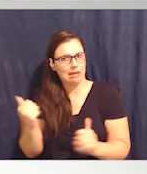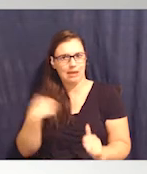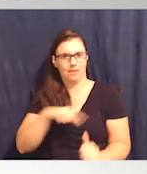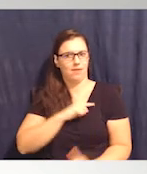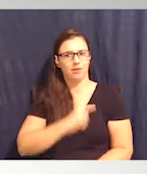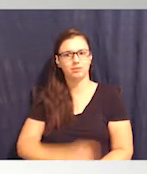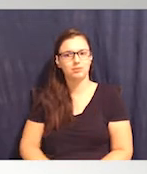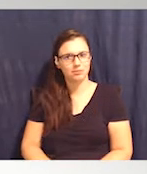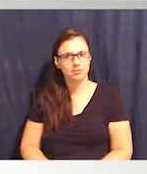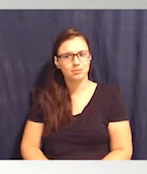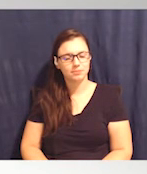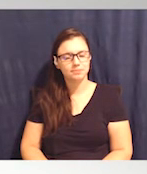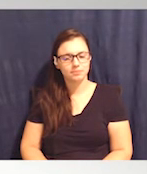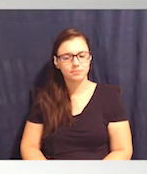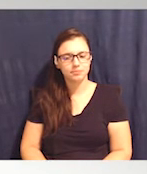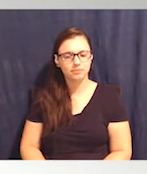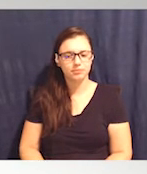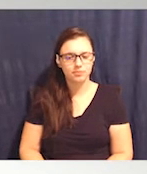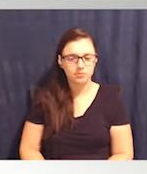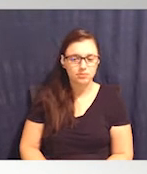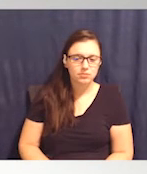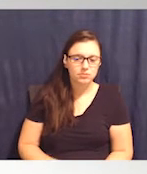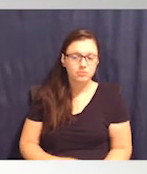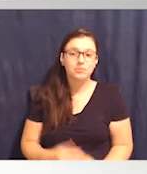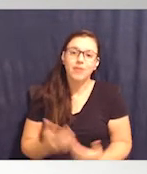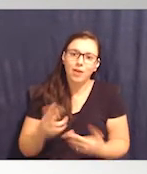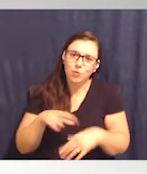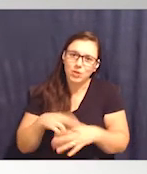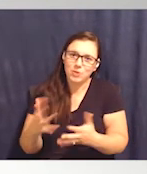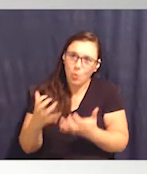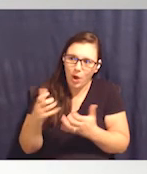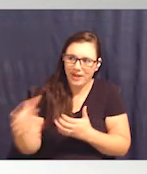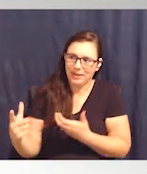Doesn't mean I don't want him to want to be with us, but he doesn't need us.